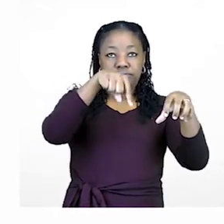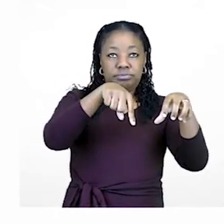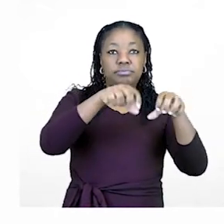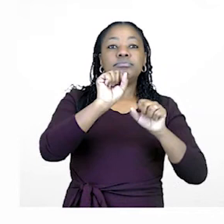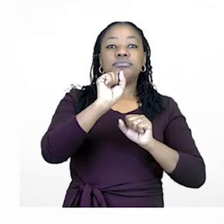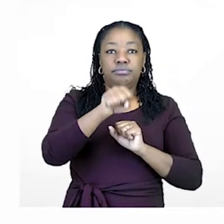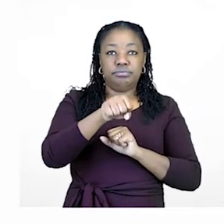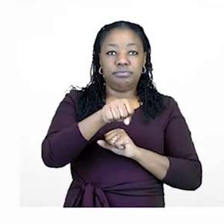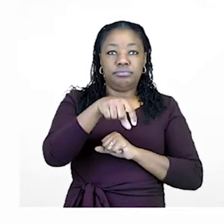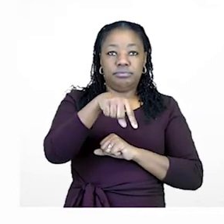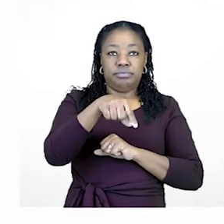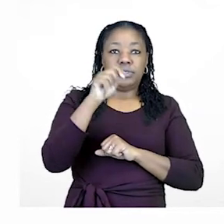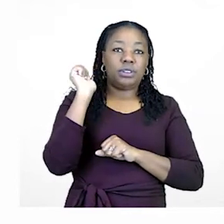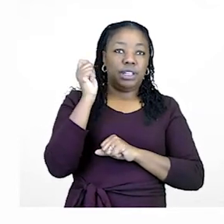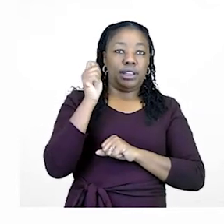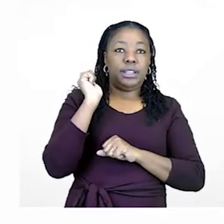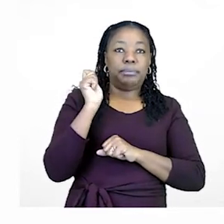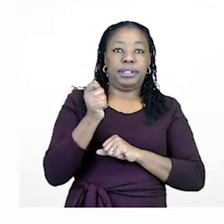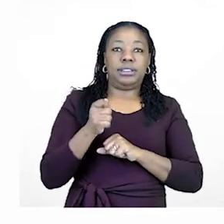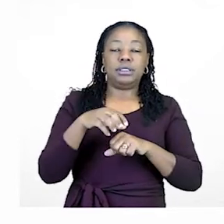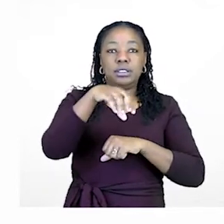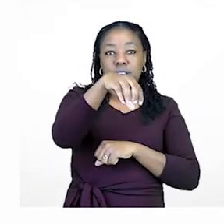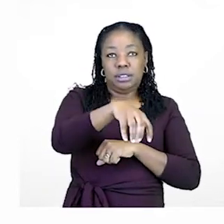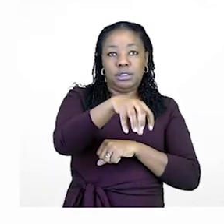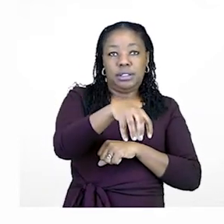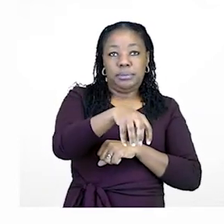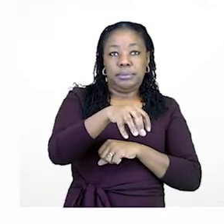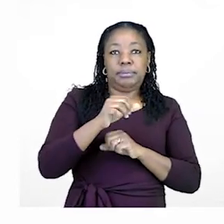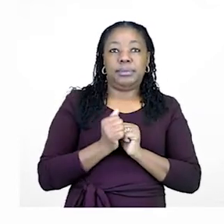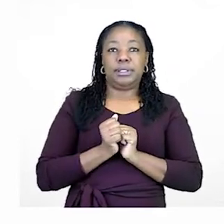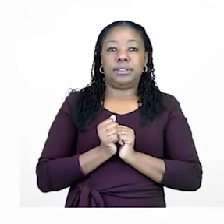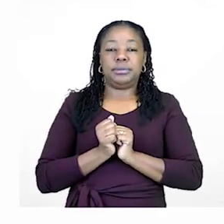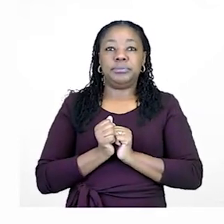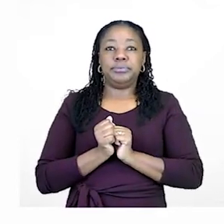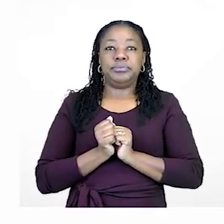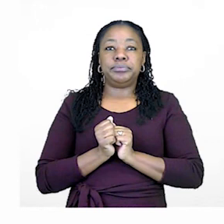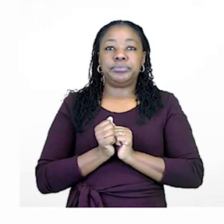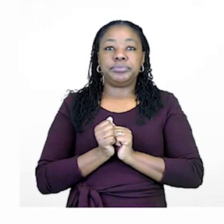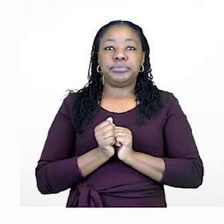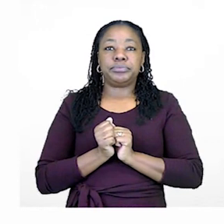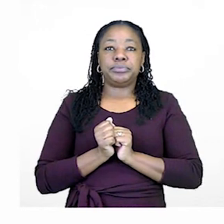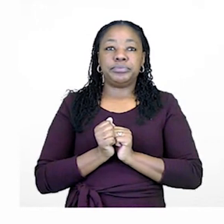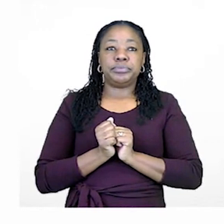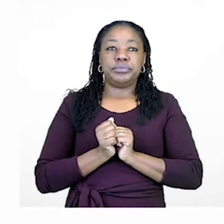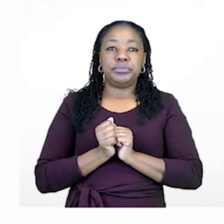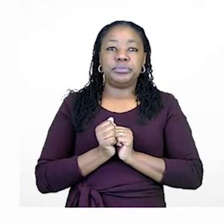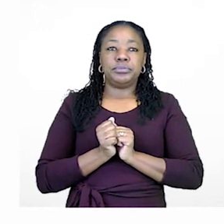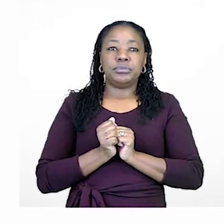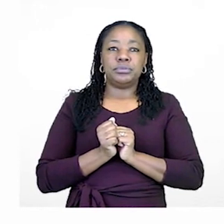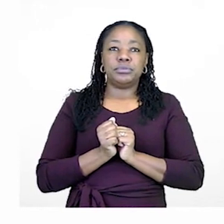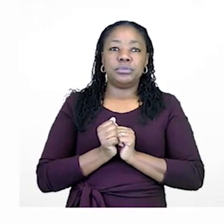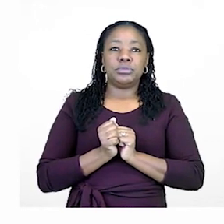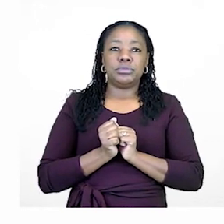2 things. So you are going to color the bell in the middle. The next one is asking you to